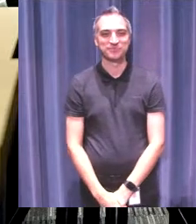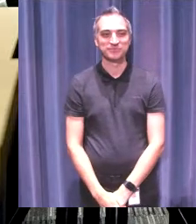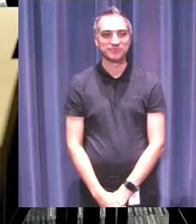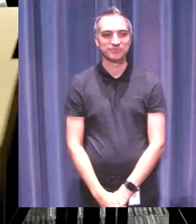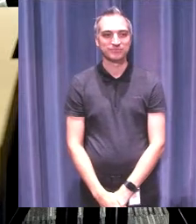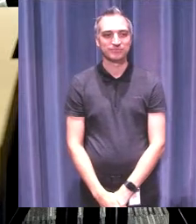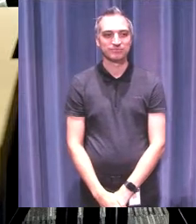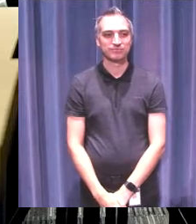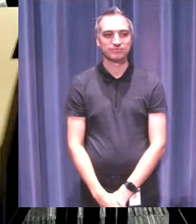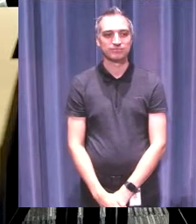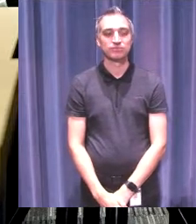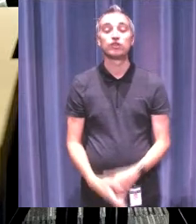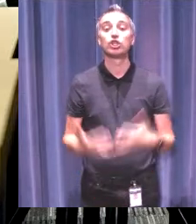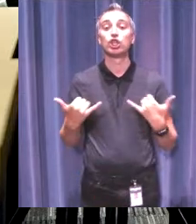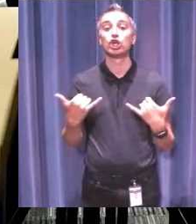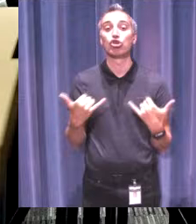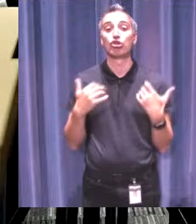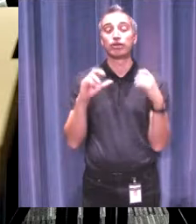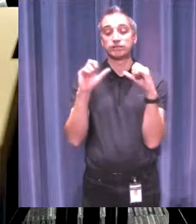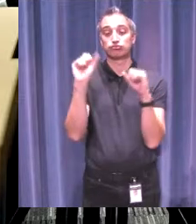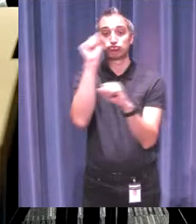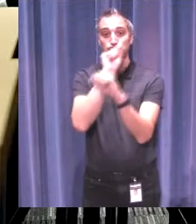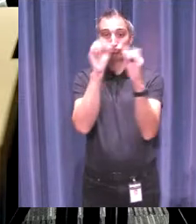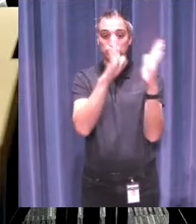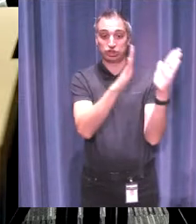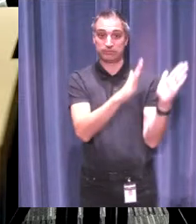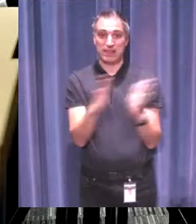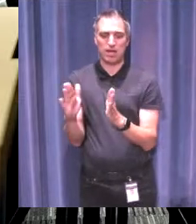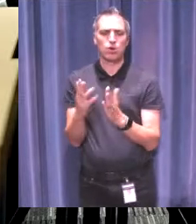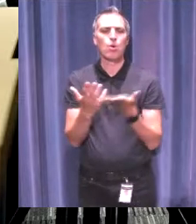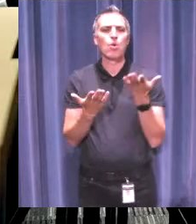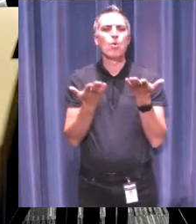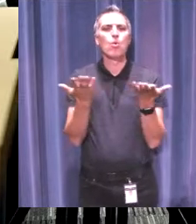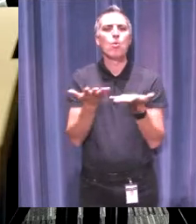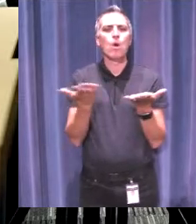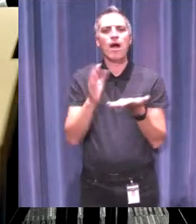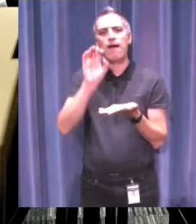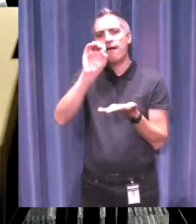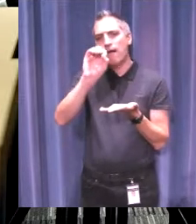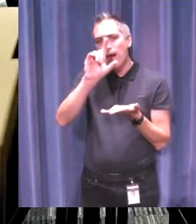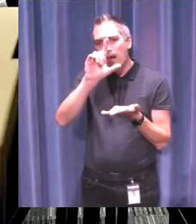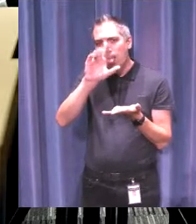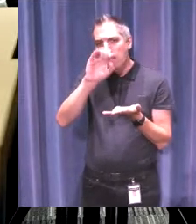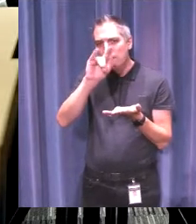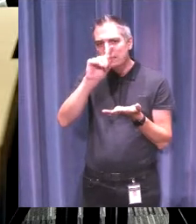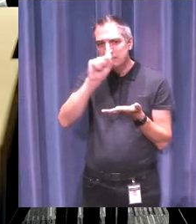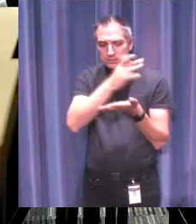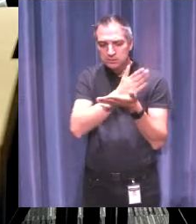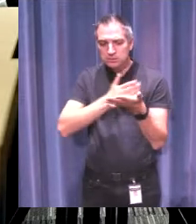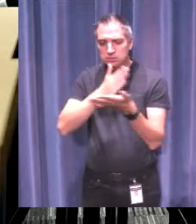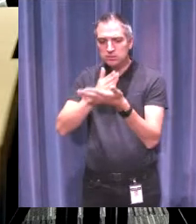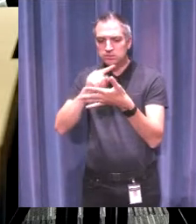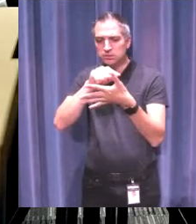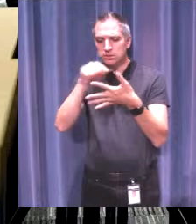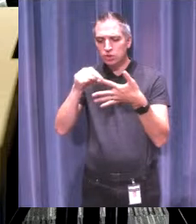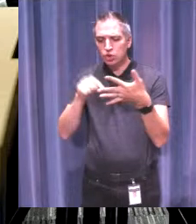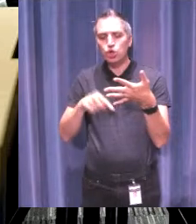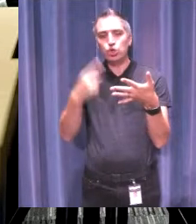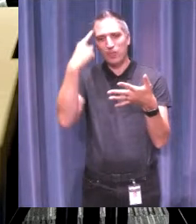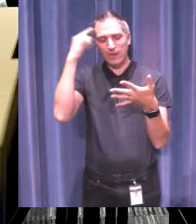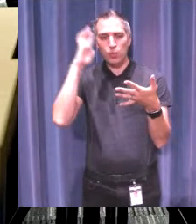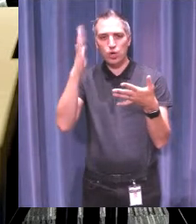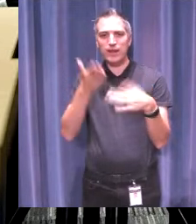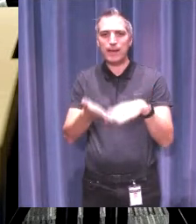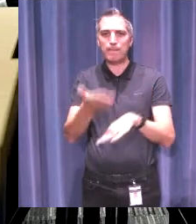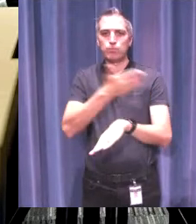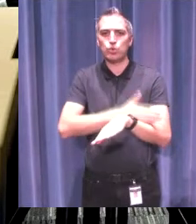In the current strategic plan, what elements do you find most conducive to improve performance?